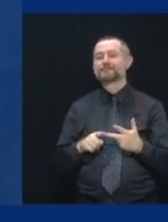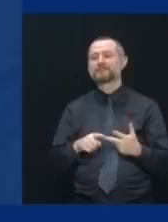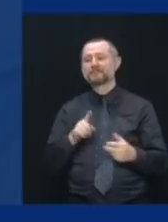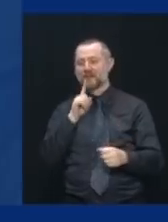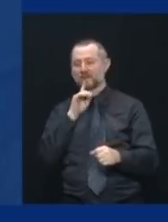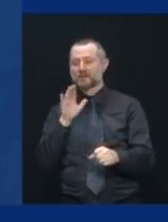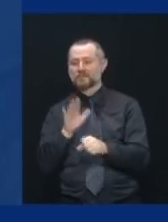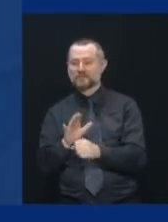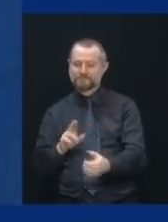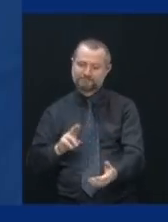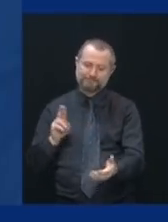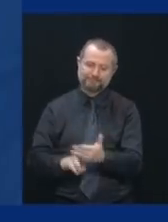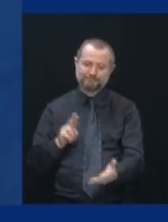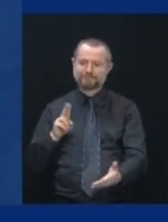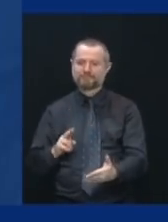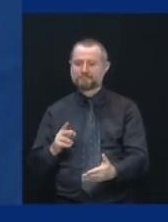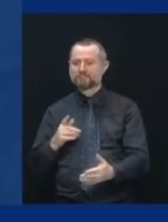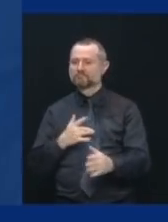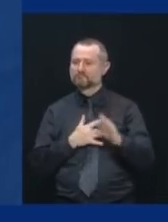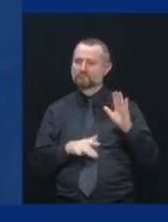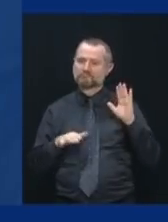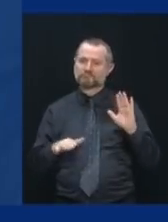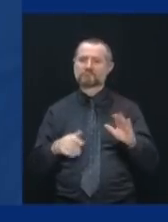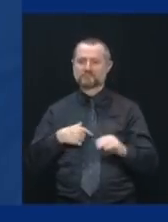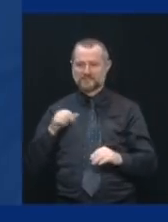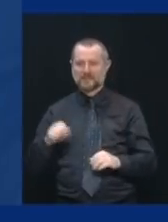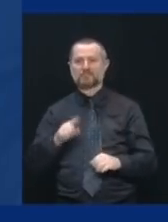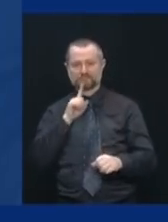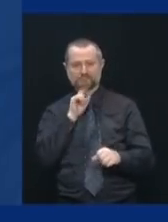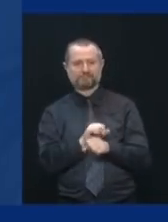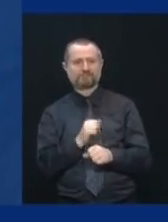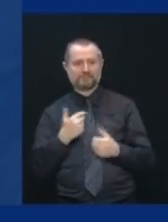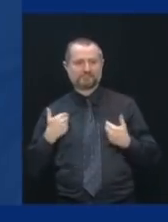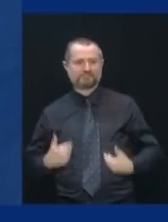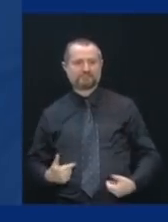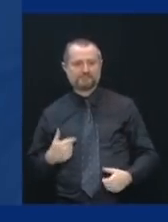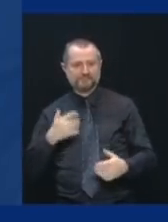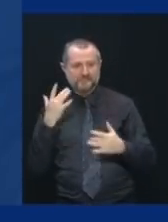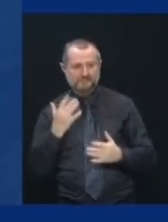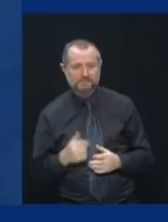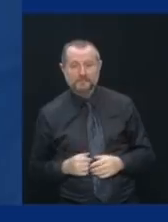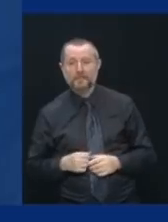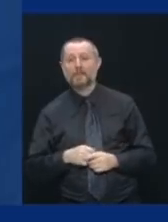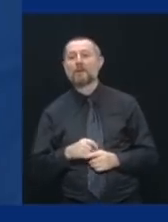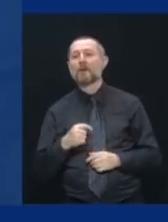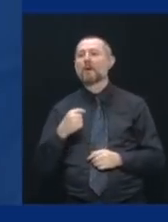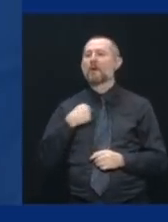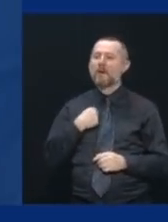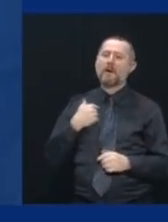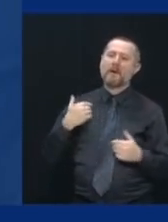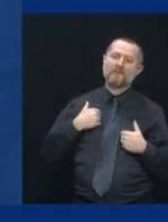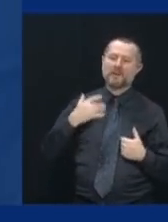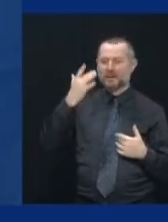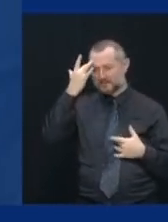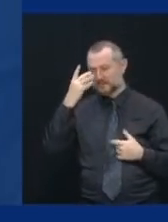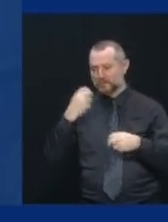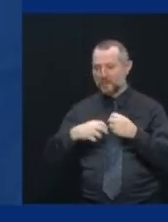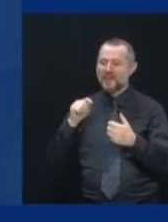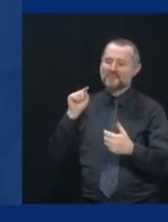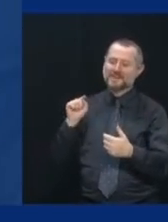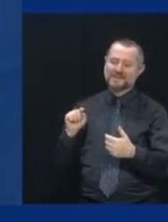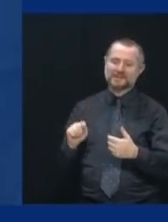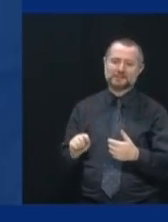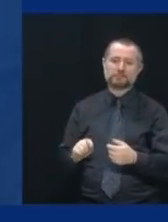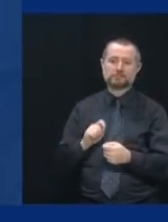the vaccination. They'd have to certify that they have a comorbidity. Those three